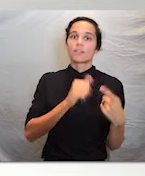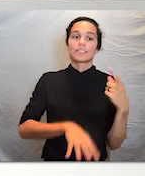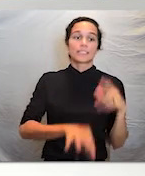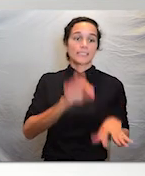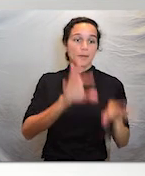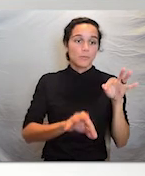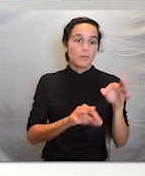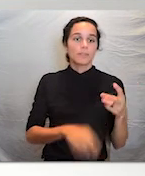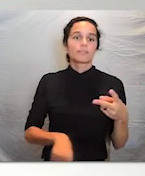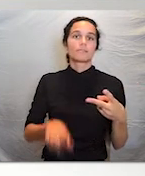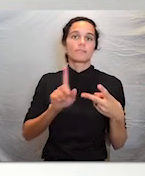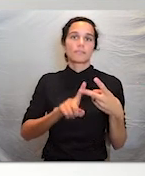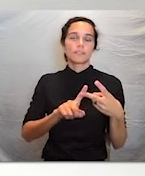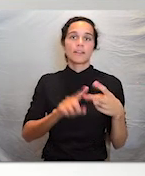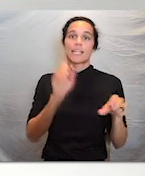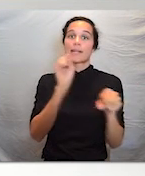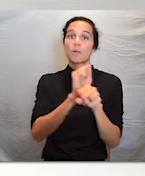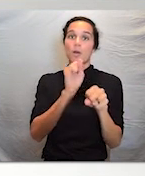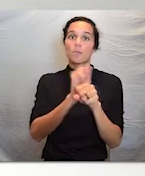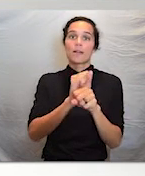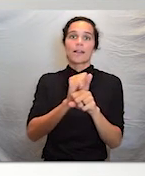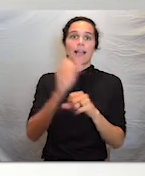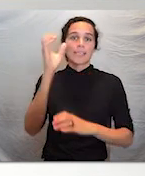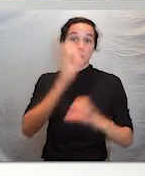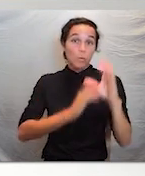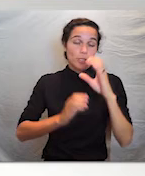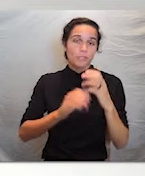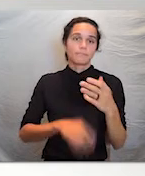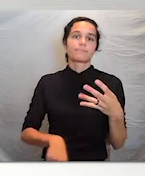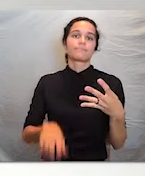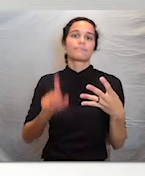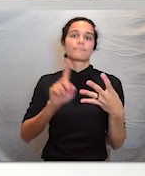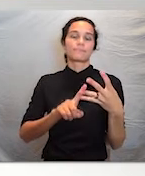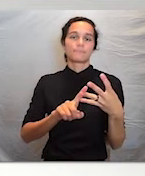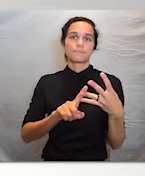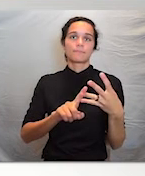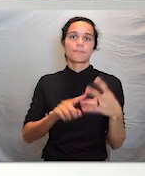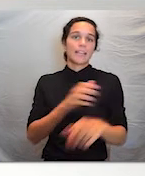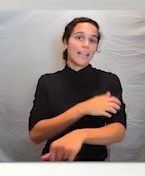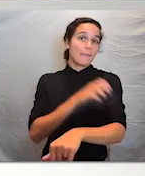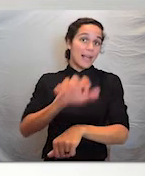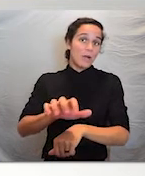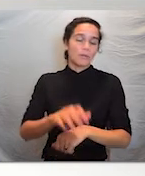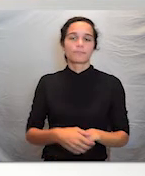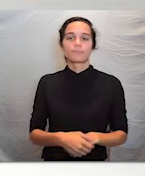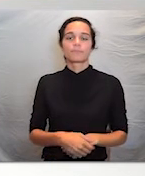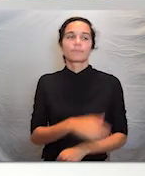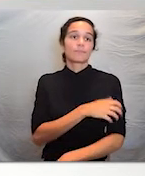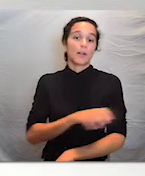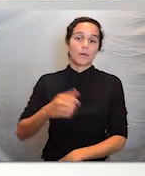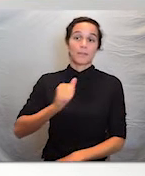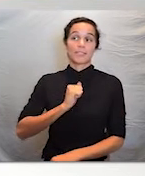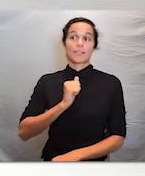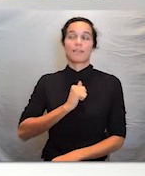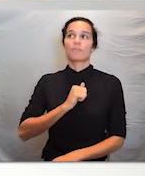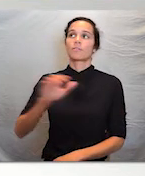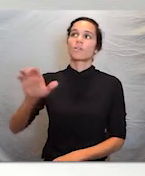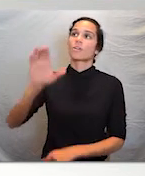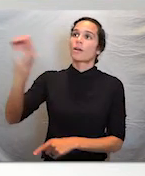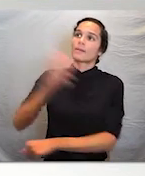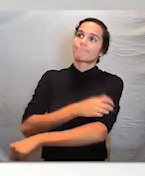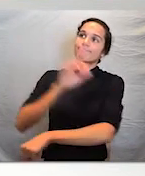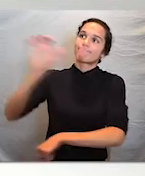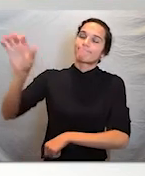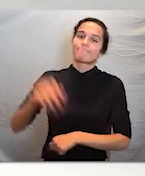employment exploration, empowering myself or the job seeker in this case,